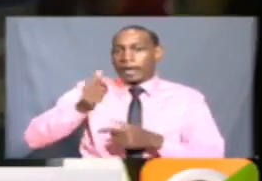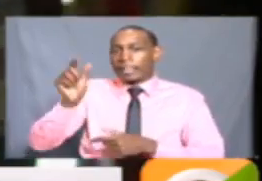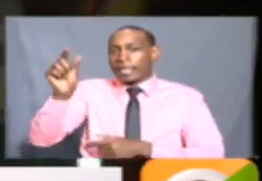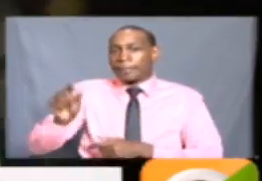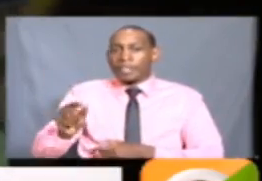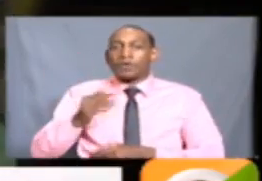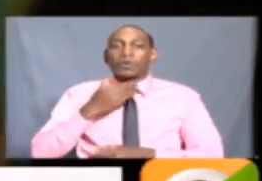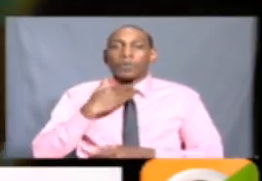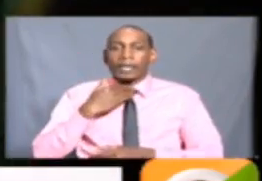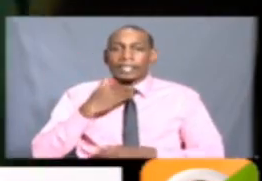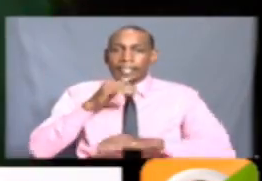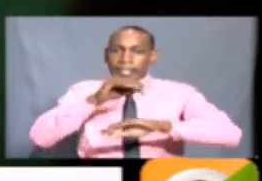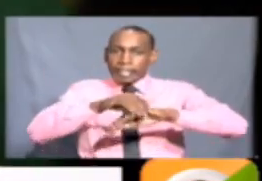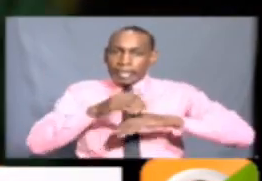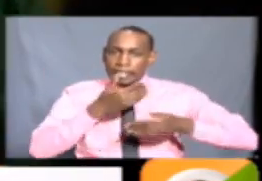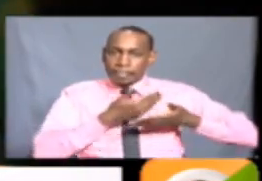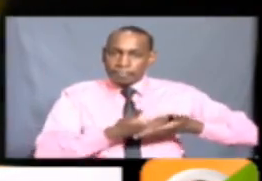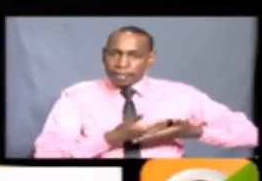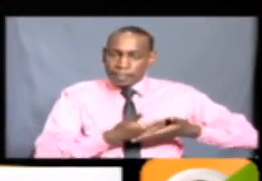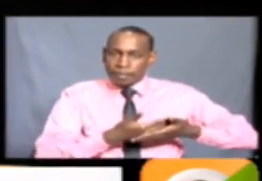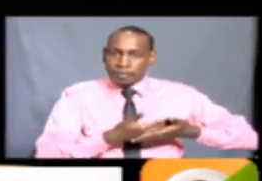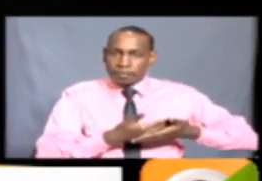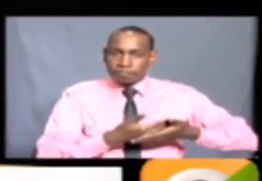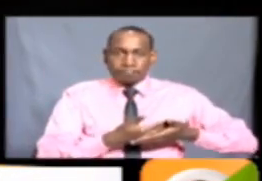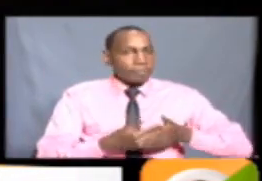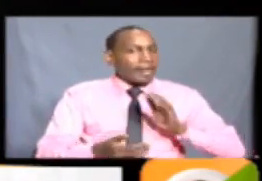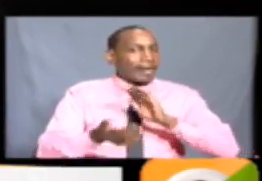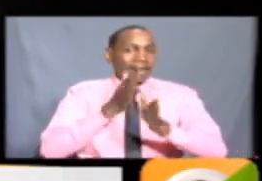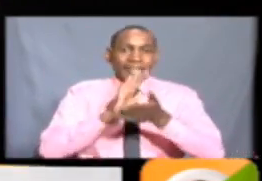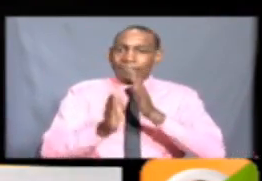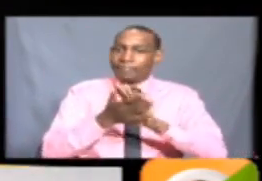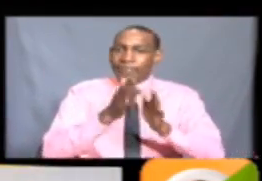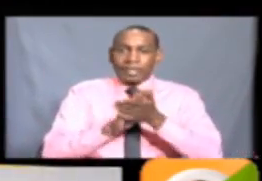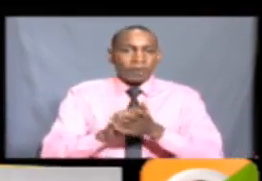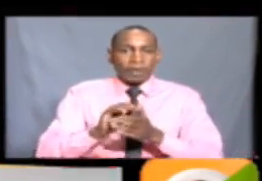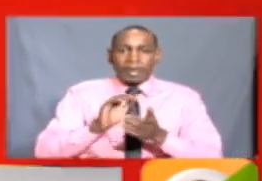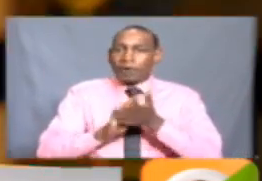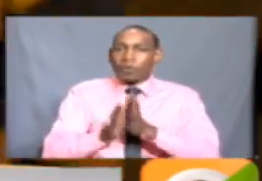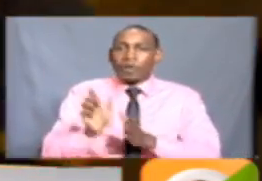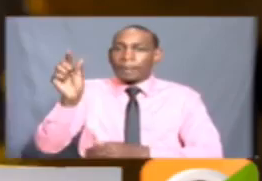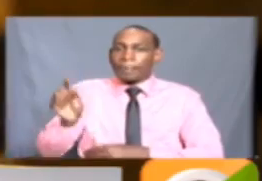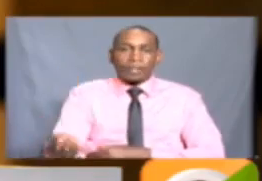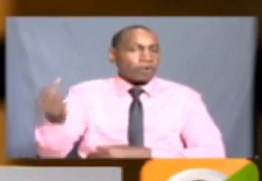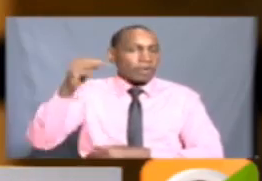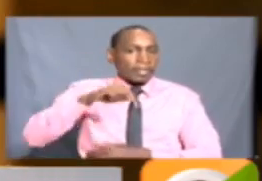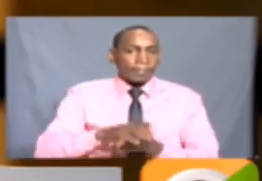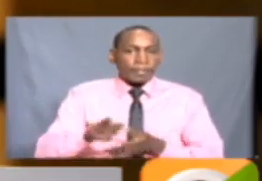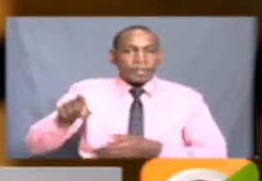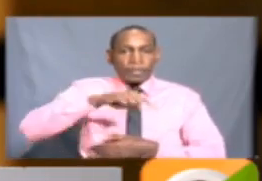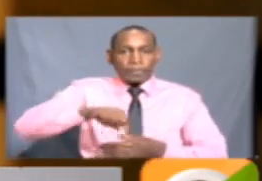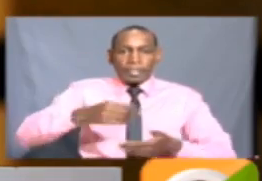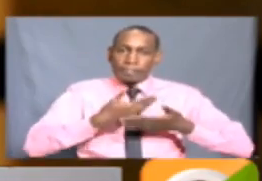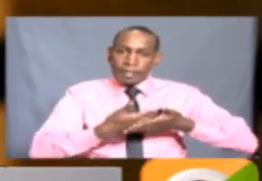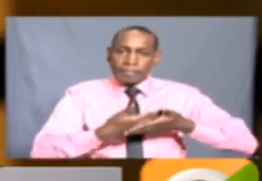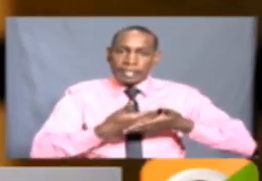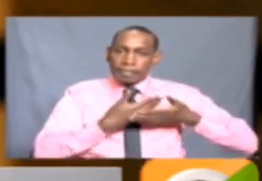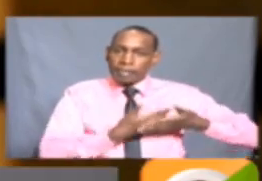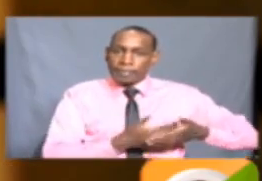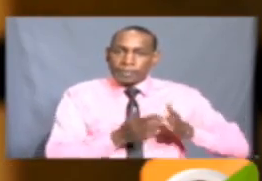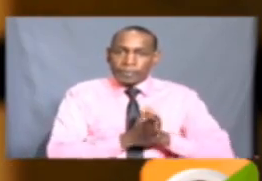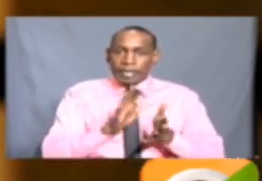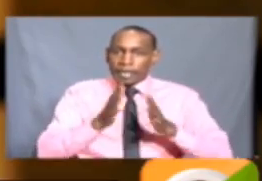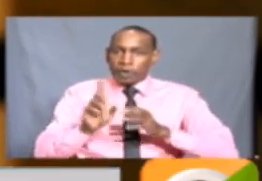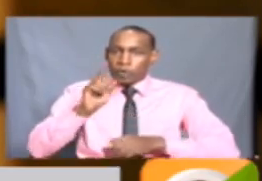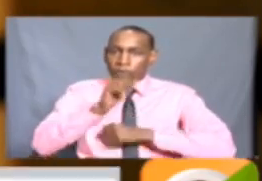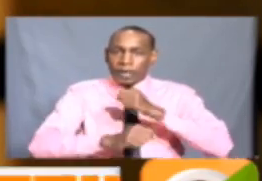claim about the baby, it's negative. No one has ever been around there. They've been with the baby, it's almost like a year with him. So